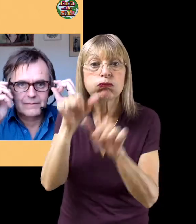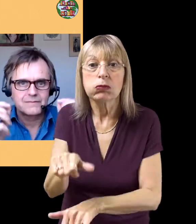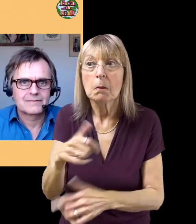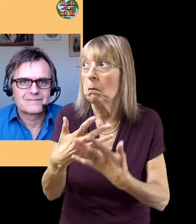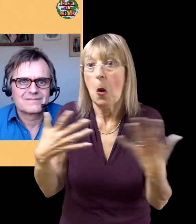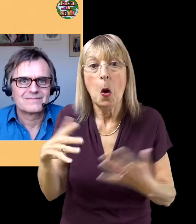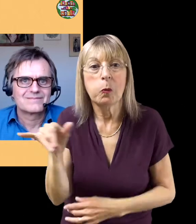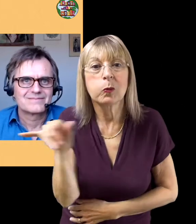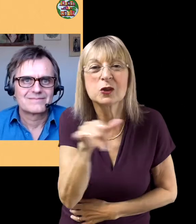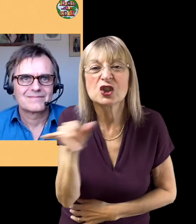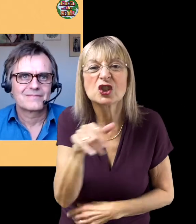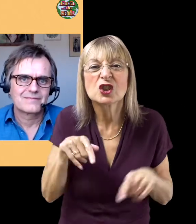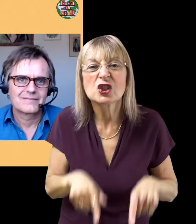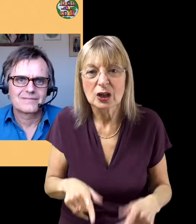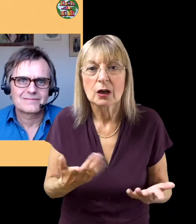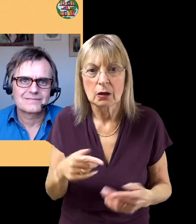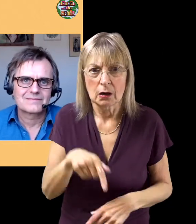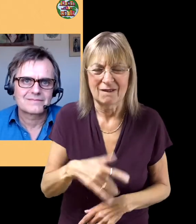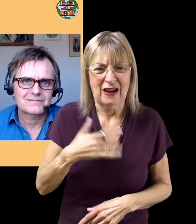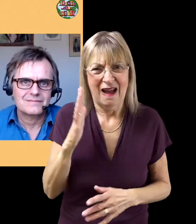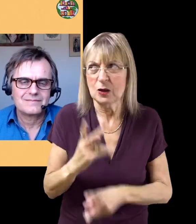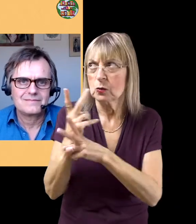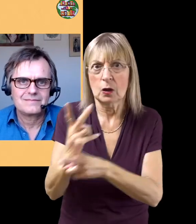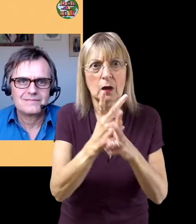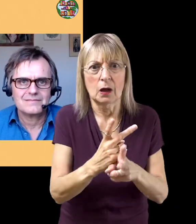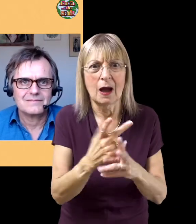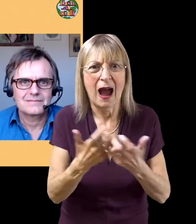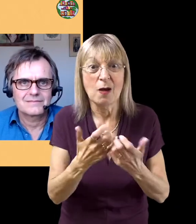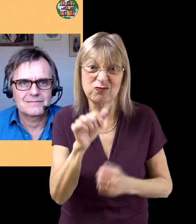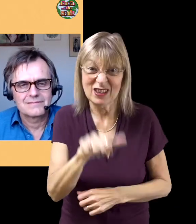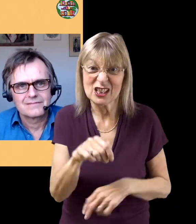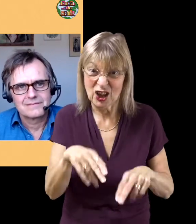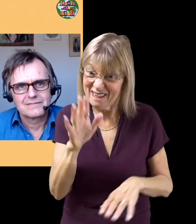she love more? Who does she feel like she has to look after? Whatever. Yeah, the dog has to